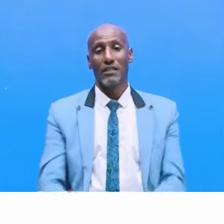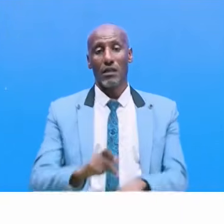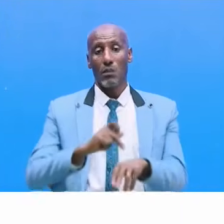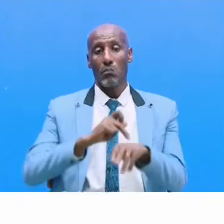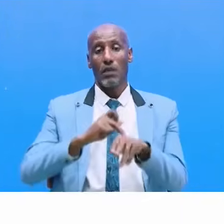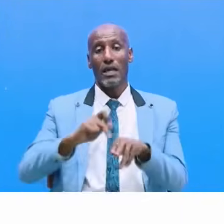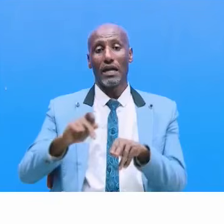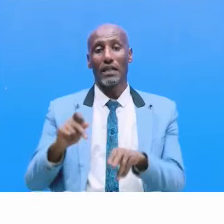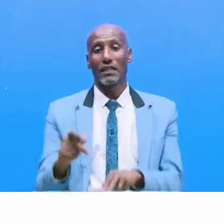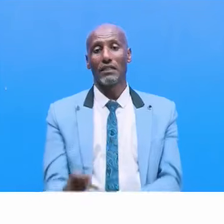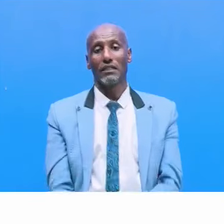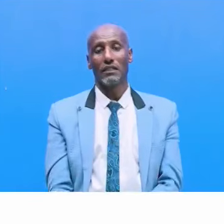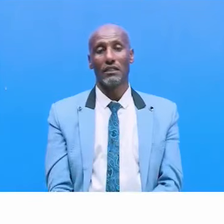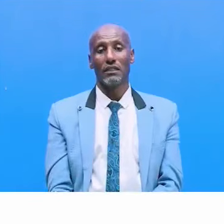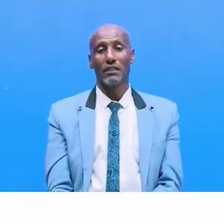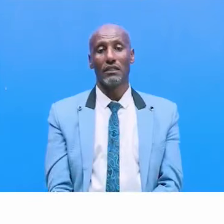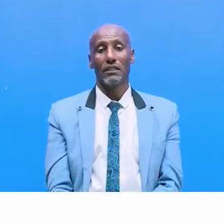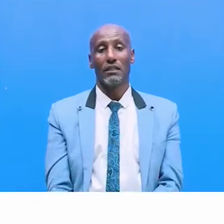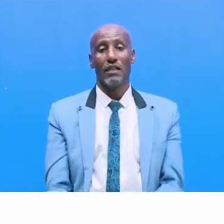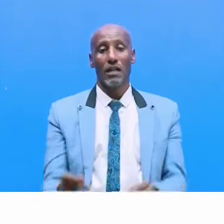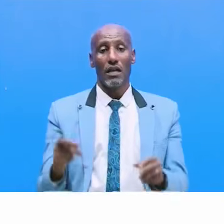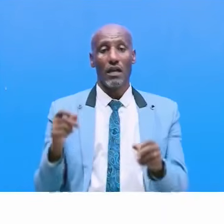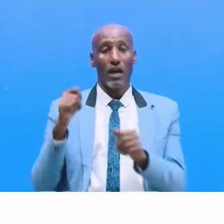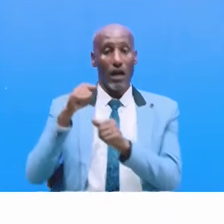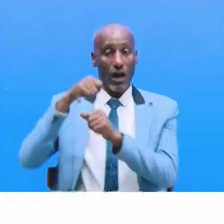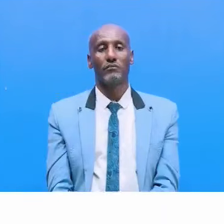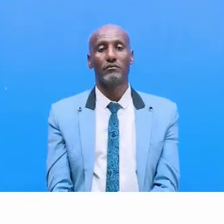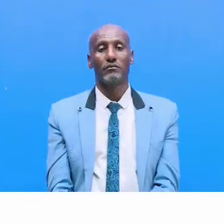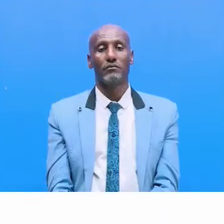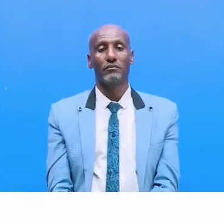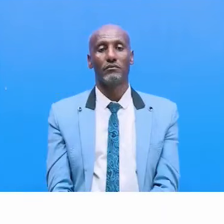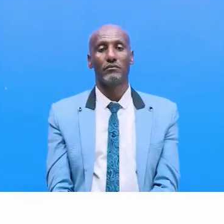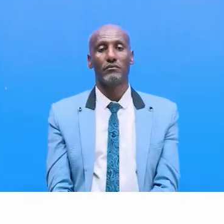blank umbrella.